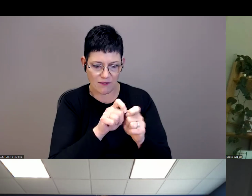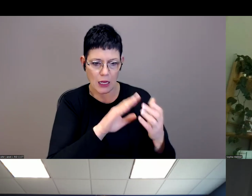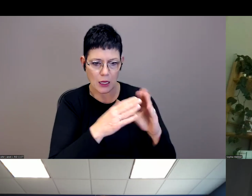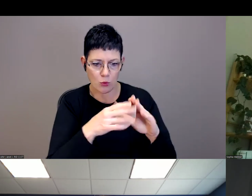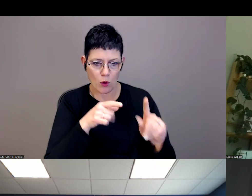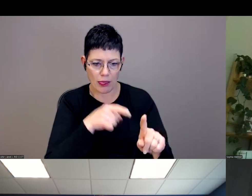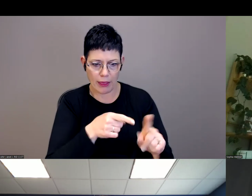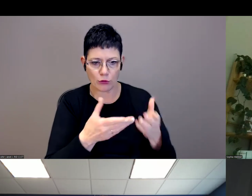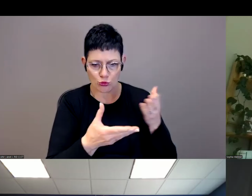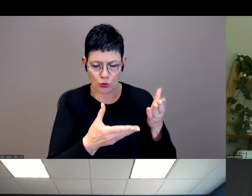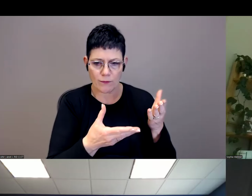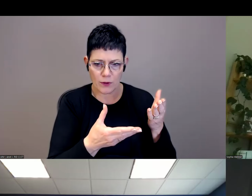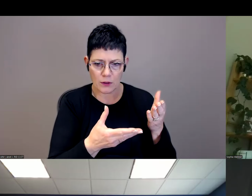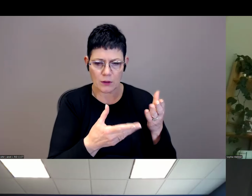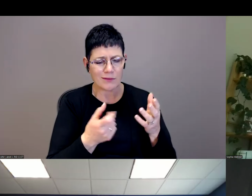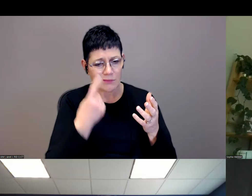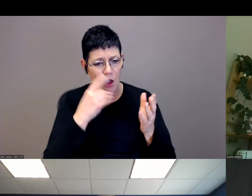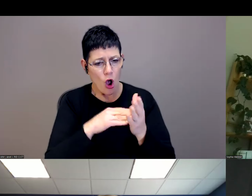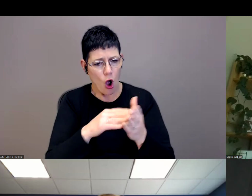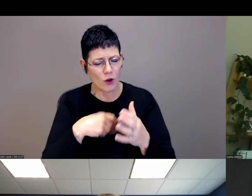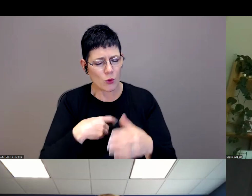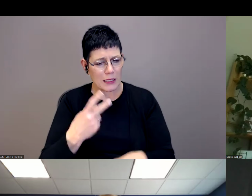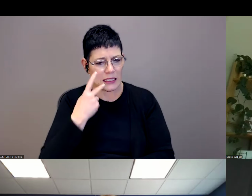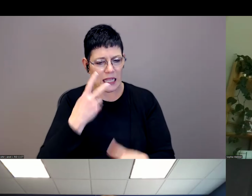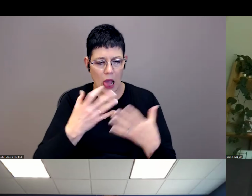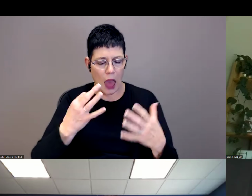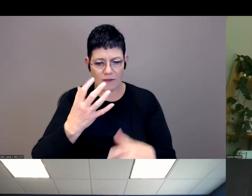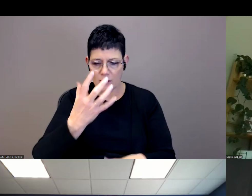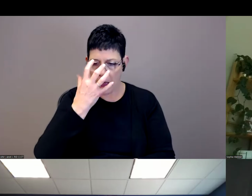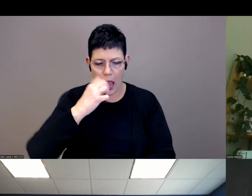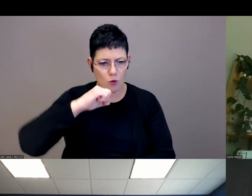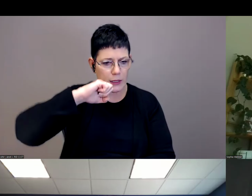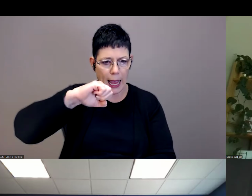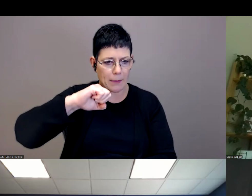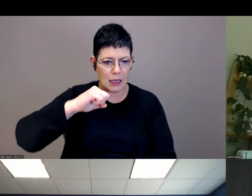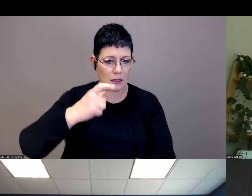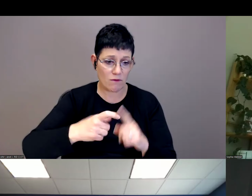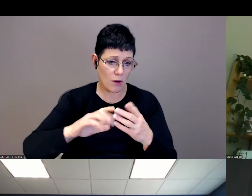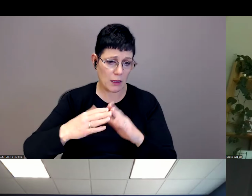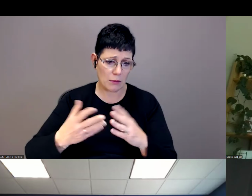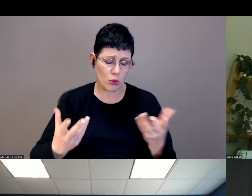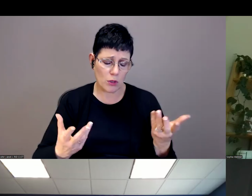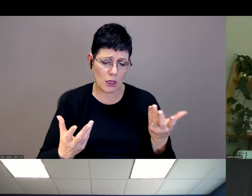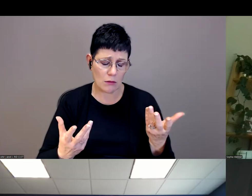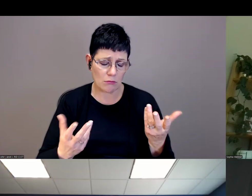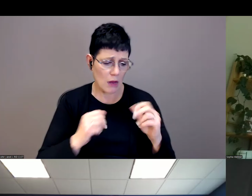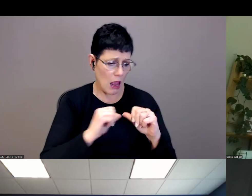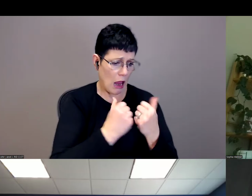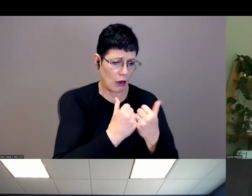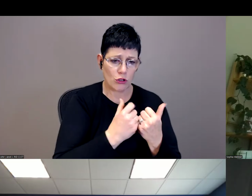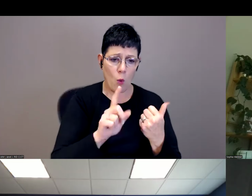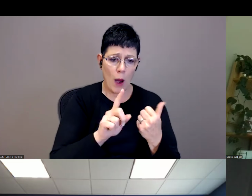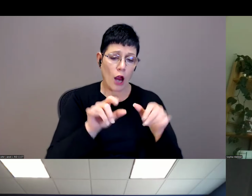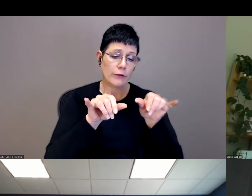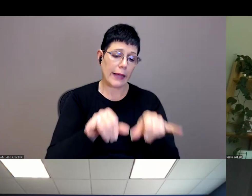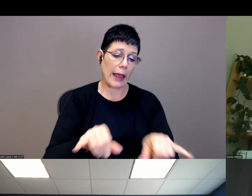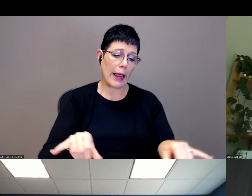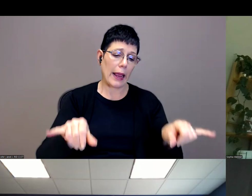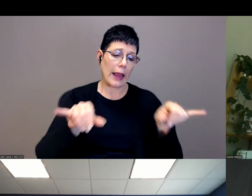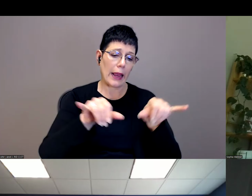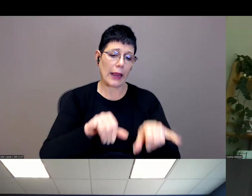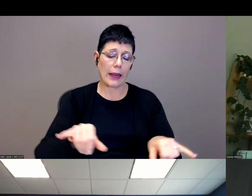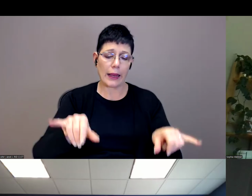oftentimes we see resentment, to be honest, in communities and agencies where the same people show